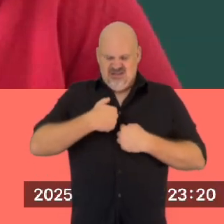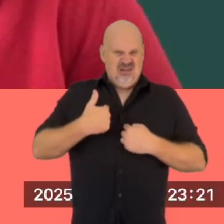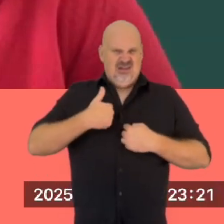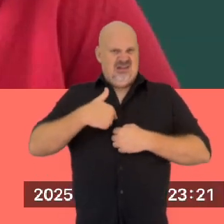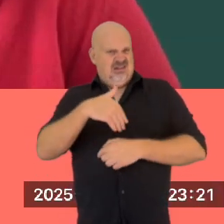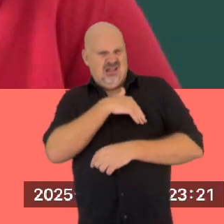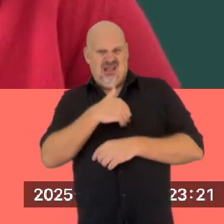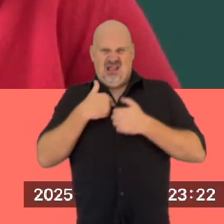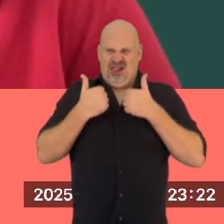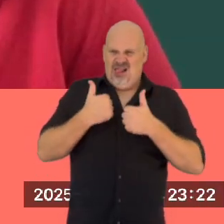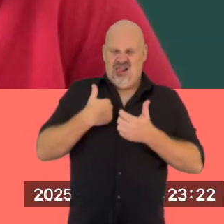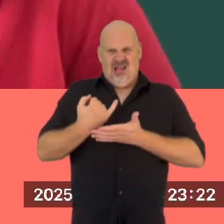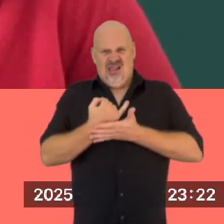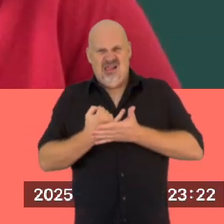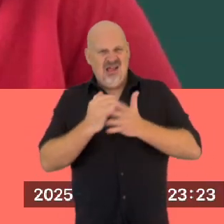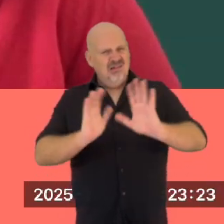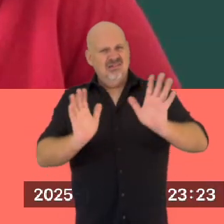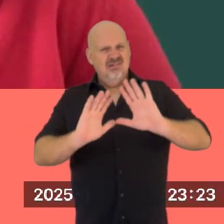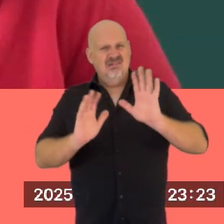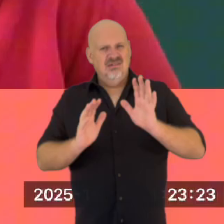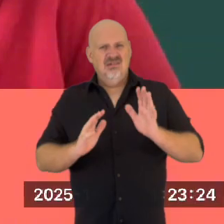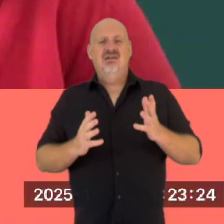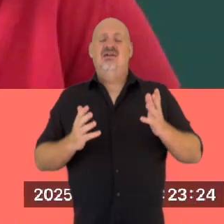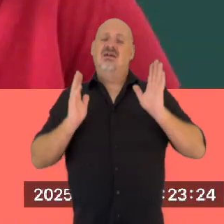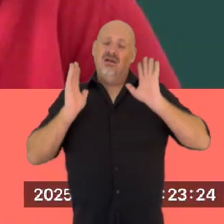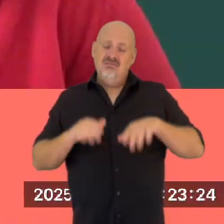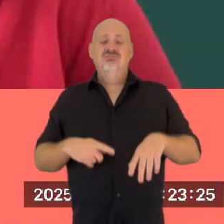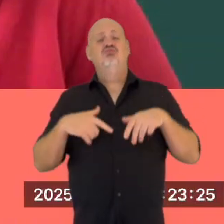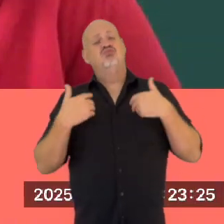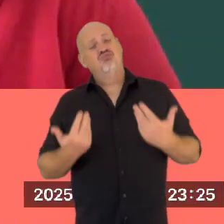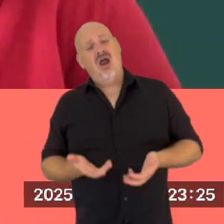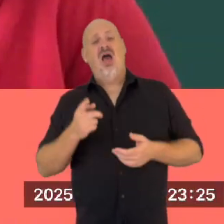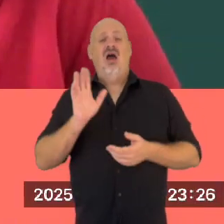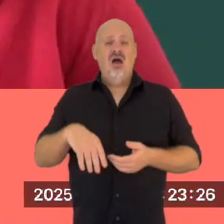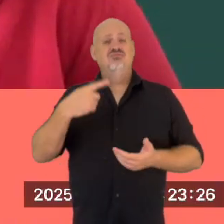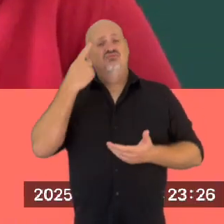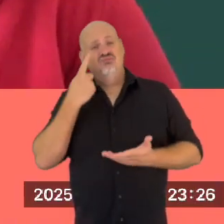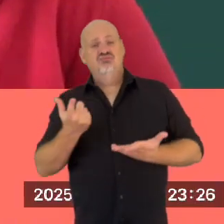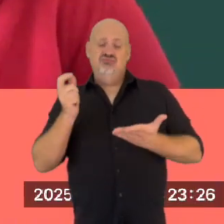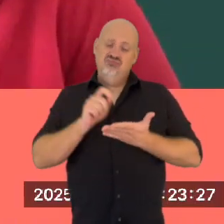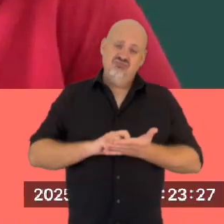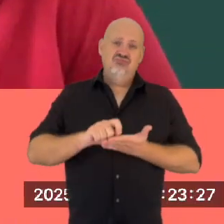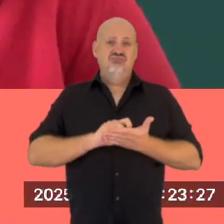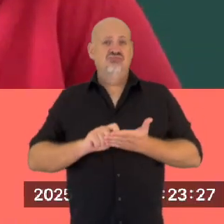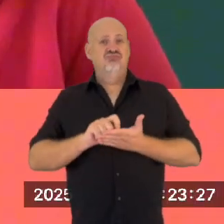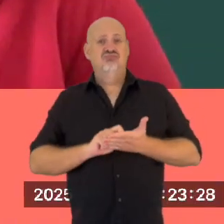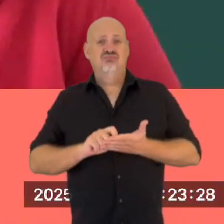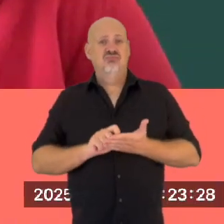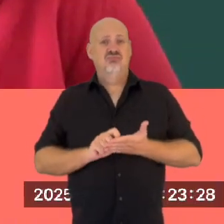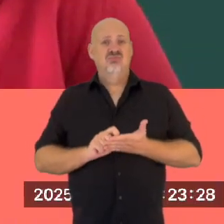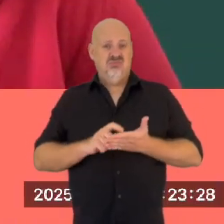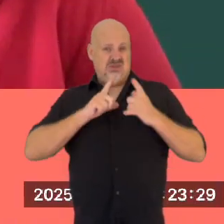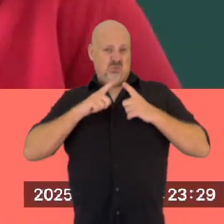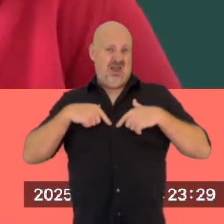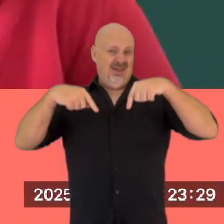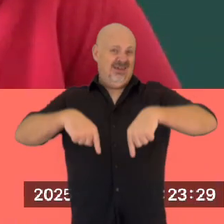judge yourself and try not to be too hard on yourself about it, and just go with a bit of a kind of cavalier attitude to it and just have